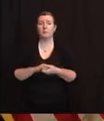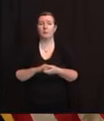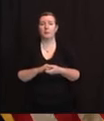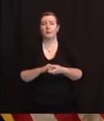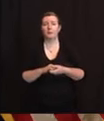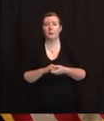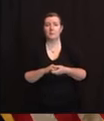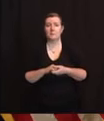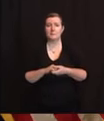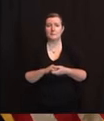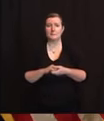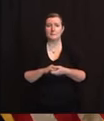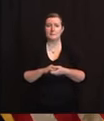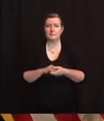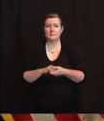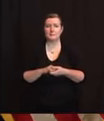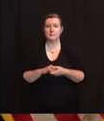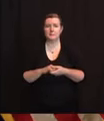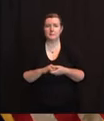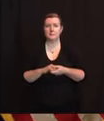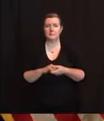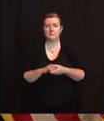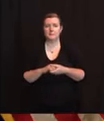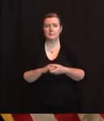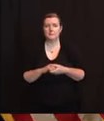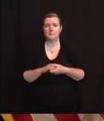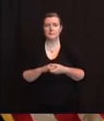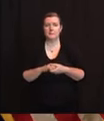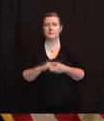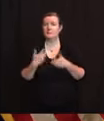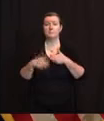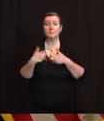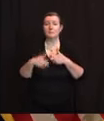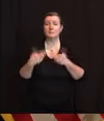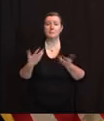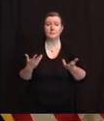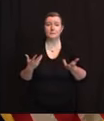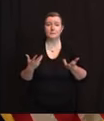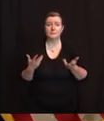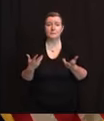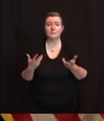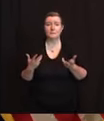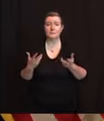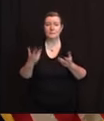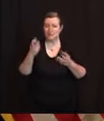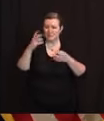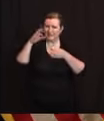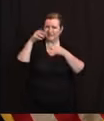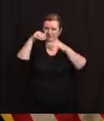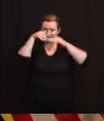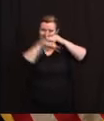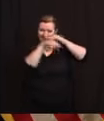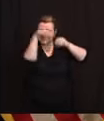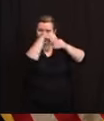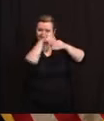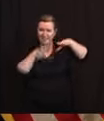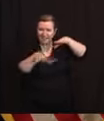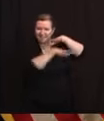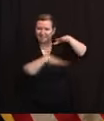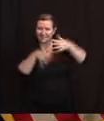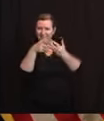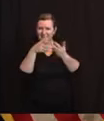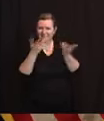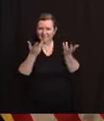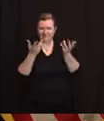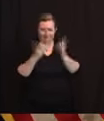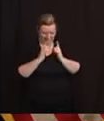good things. What's concerning? It's indoors. There's no ventilation. It's close proximity,